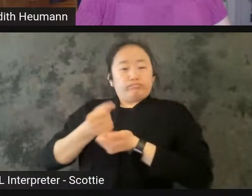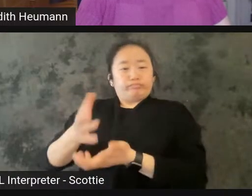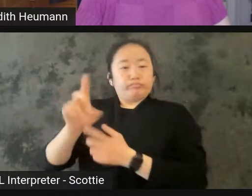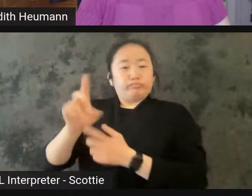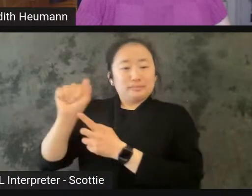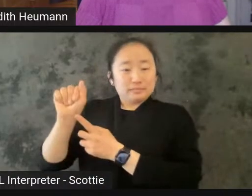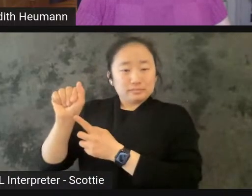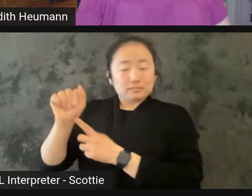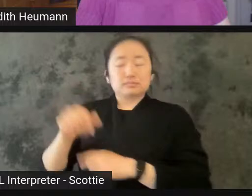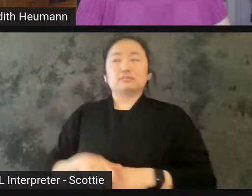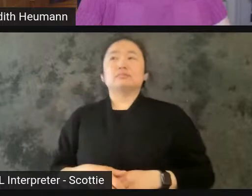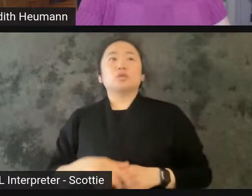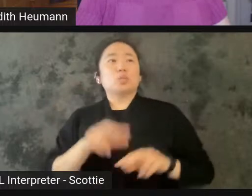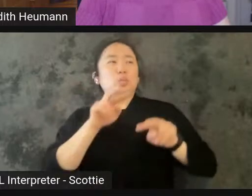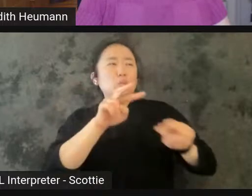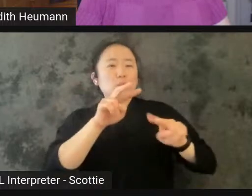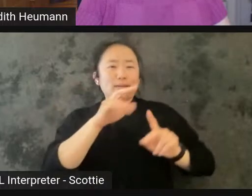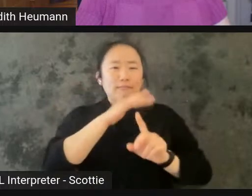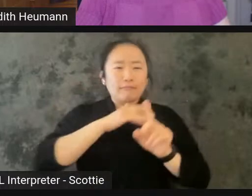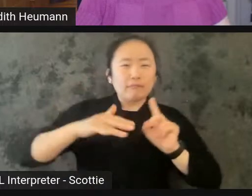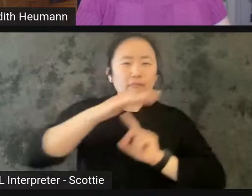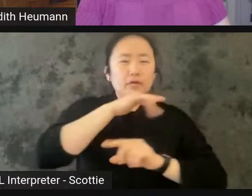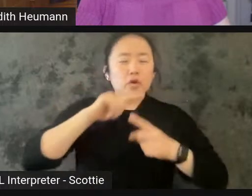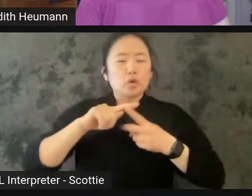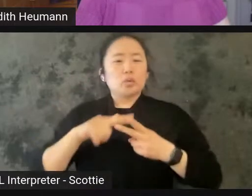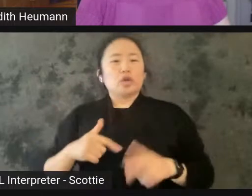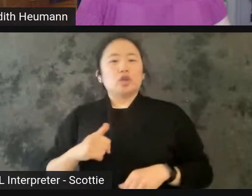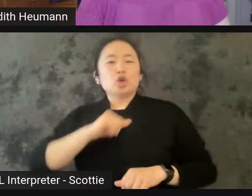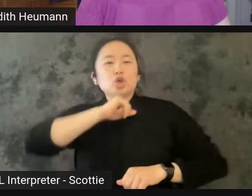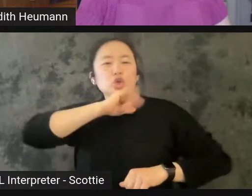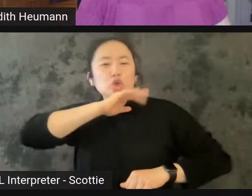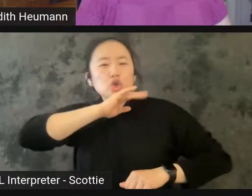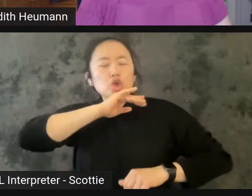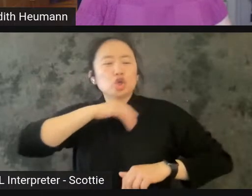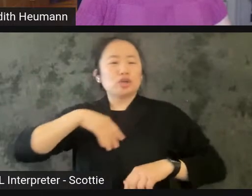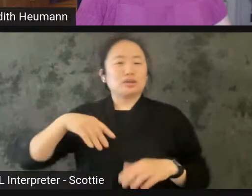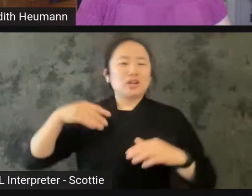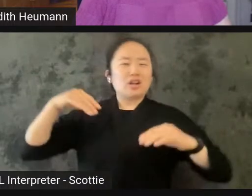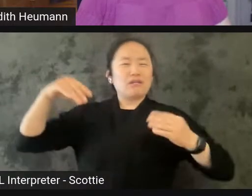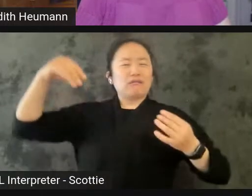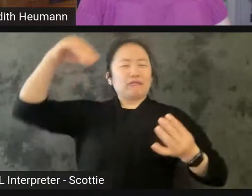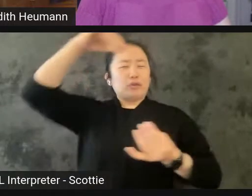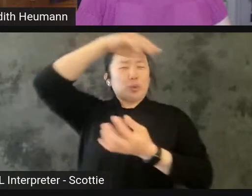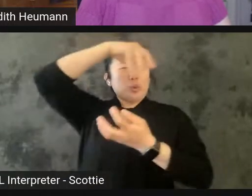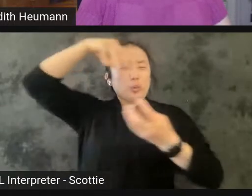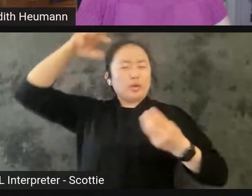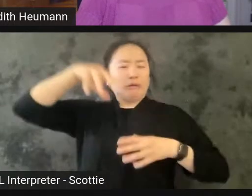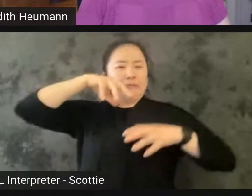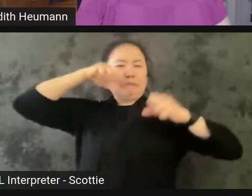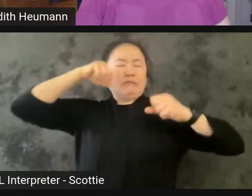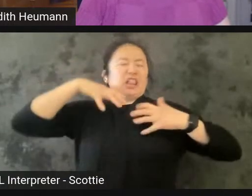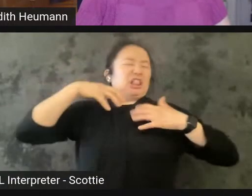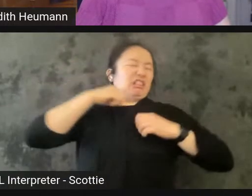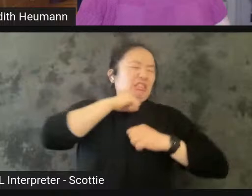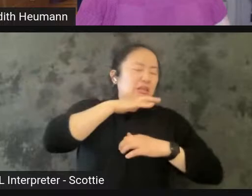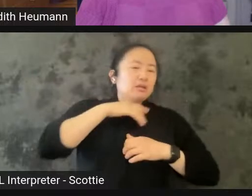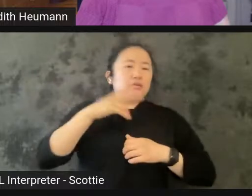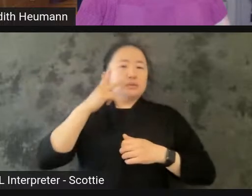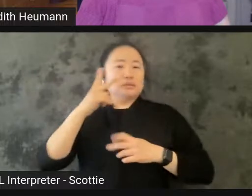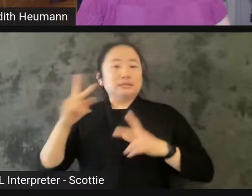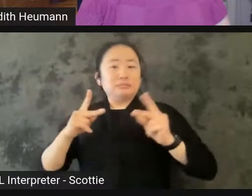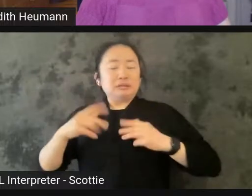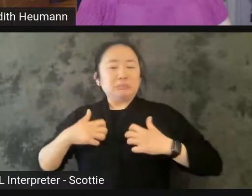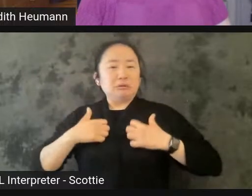look at pollution, on, we see an increasing number of people with respiratory conditions and